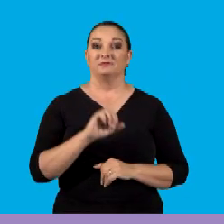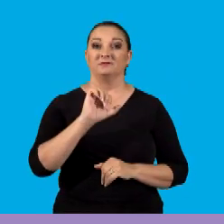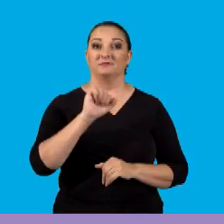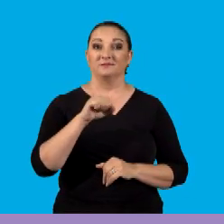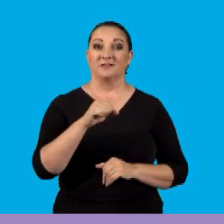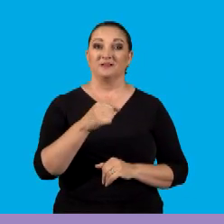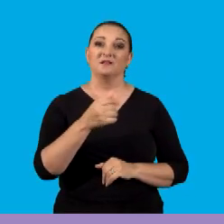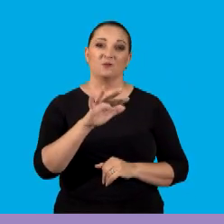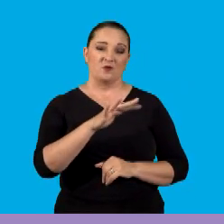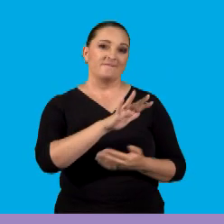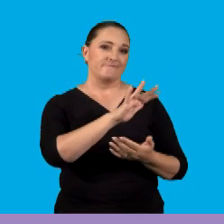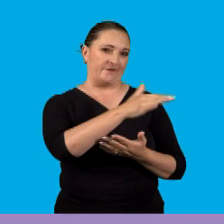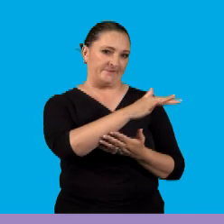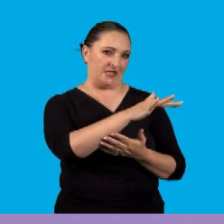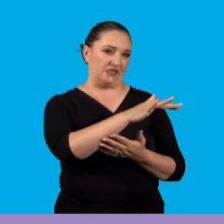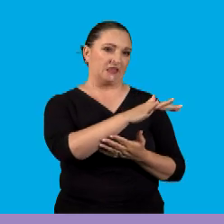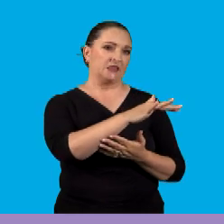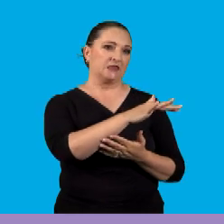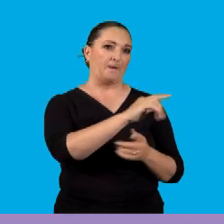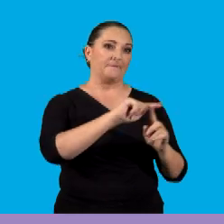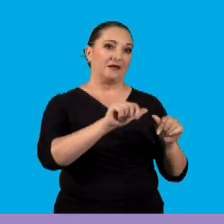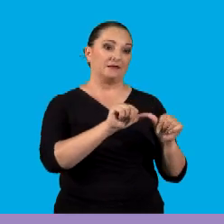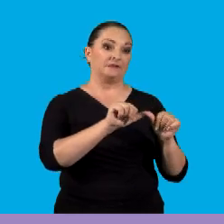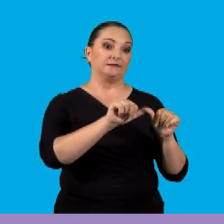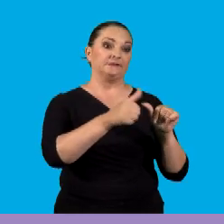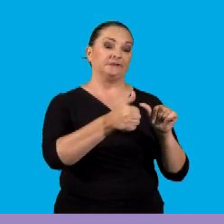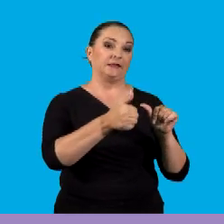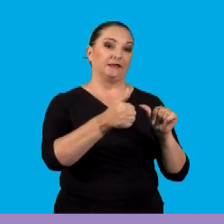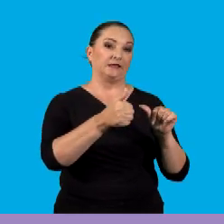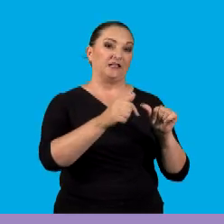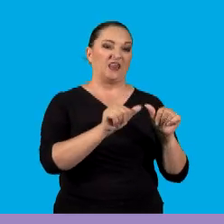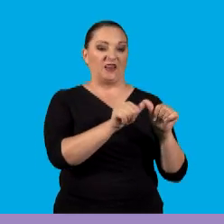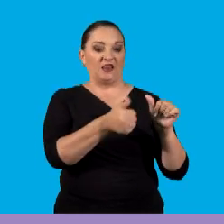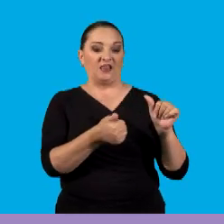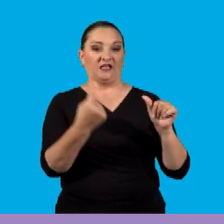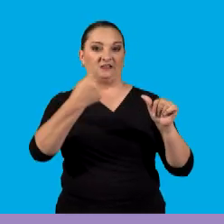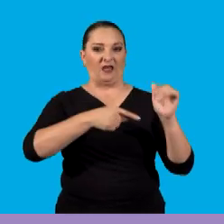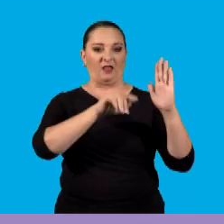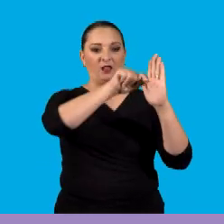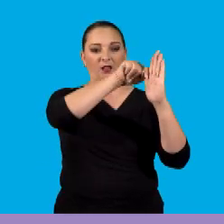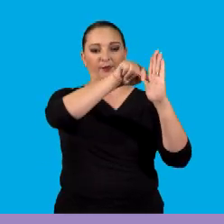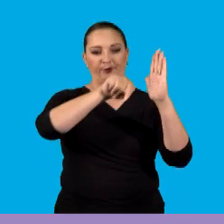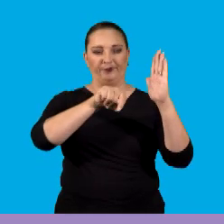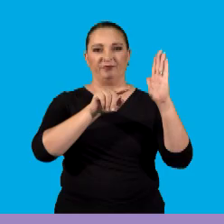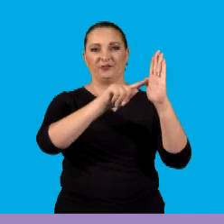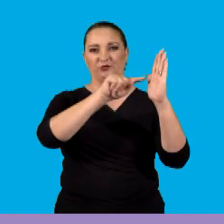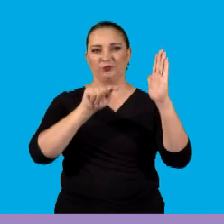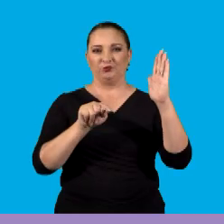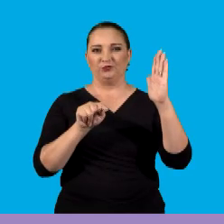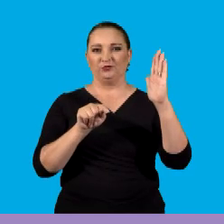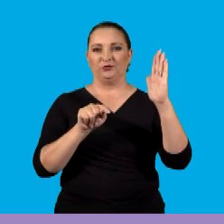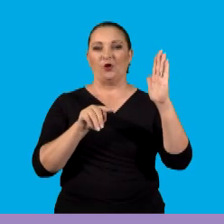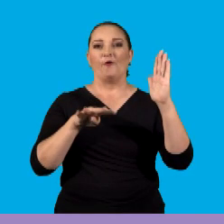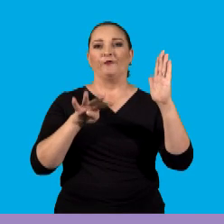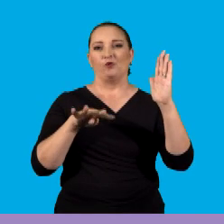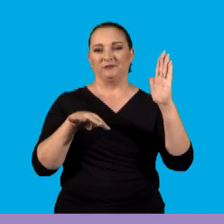about 15 degrees Celsius, but when it went to the second day, it dropped. The second day, it went